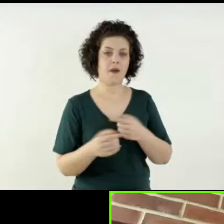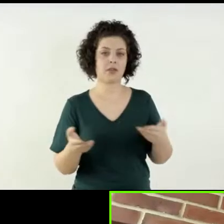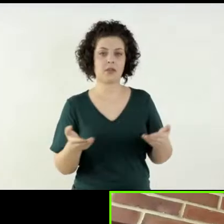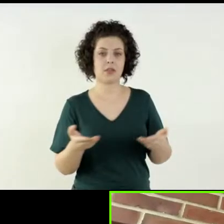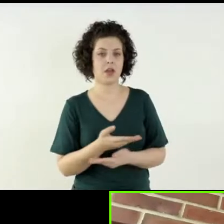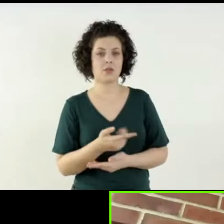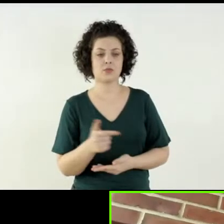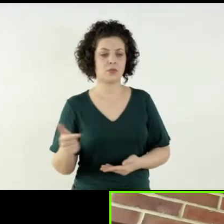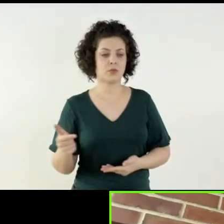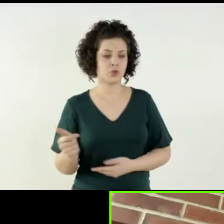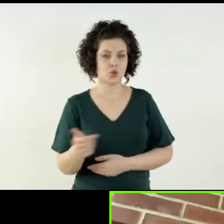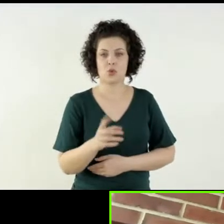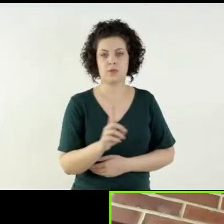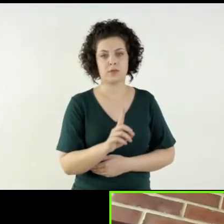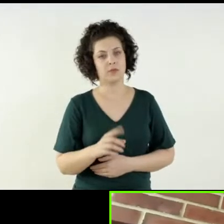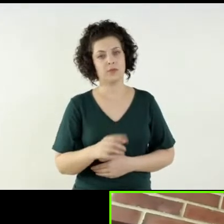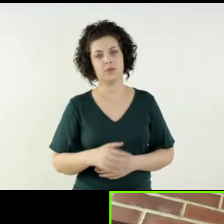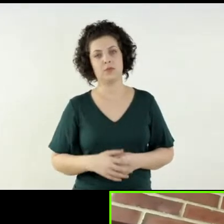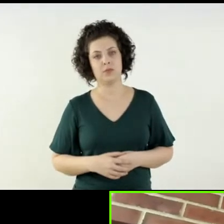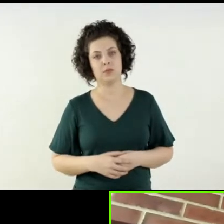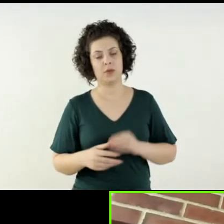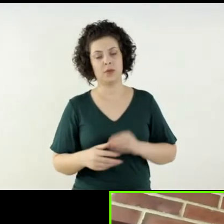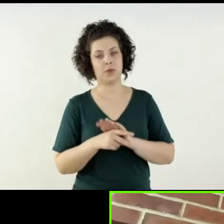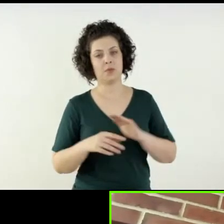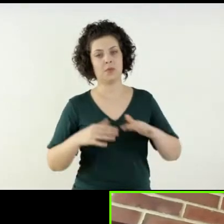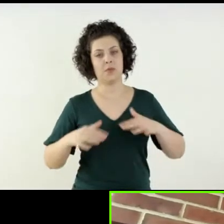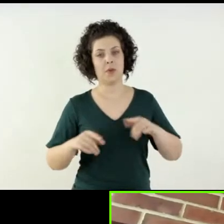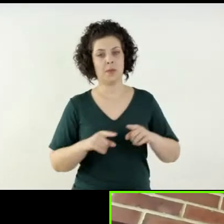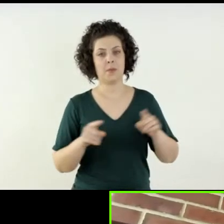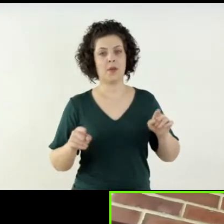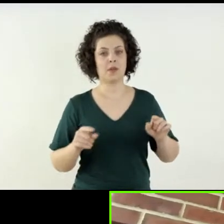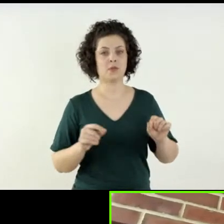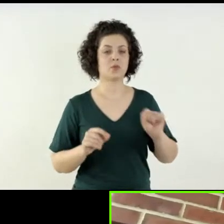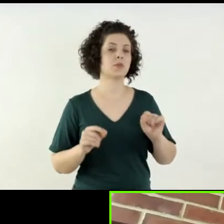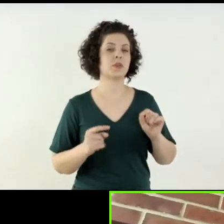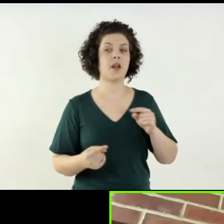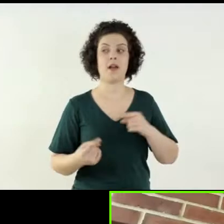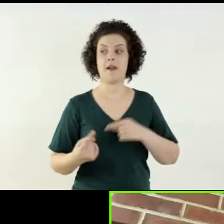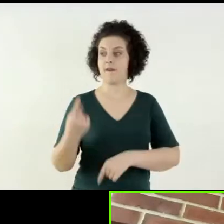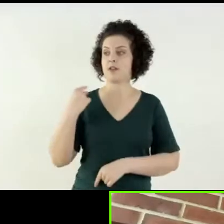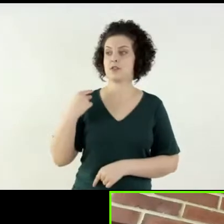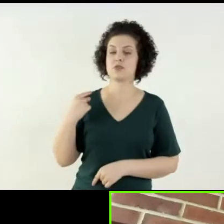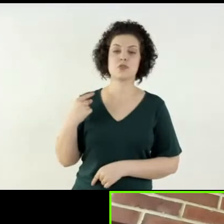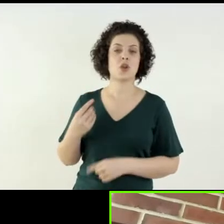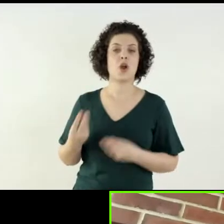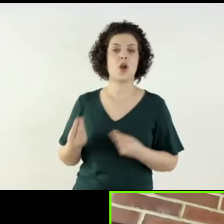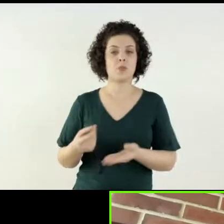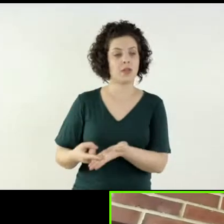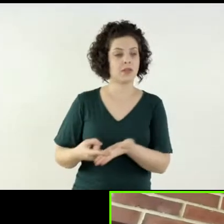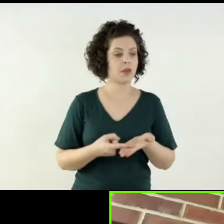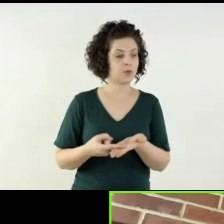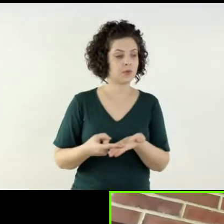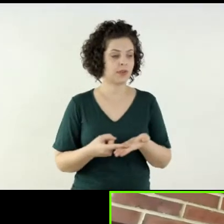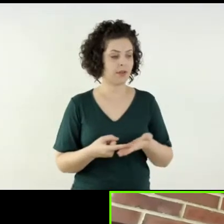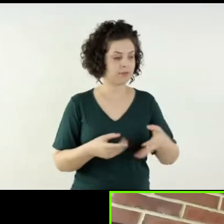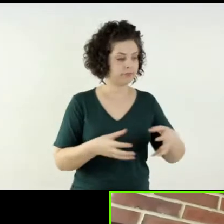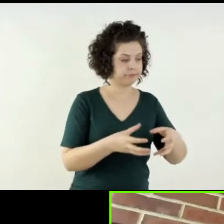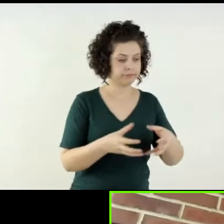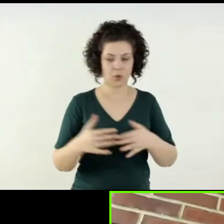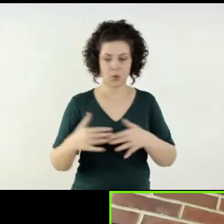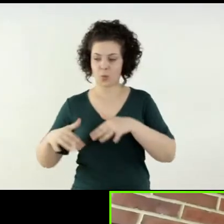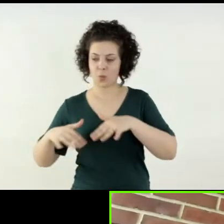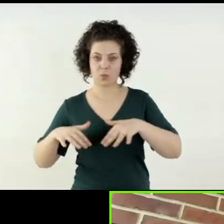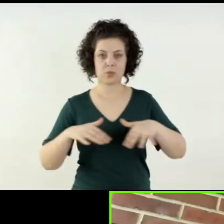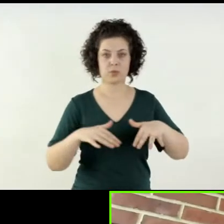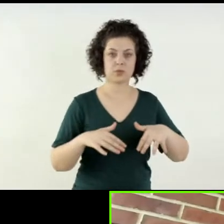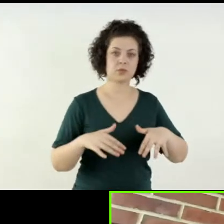I suppose, harkens back to what we were talking about earlier, how to negotiate with a movement that was so socially brave and profound,